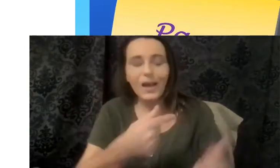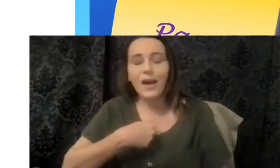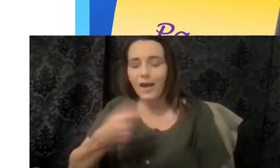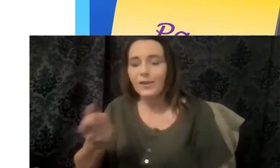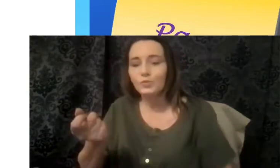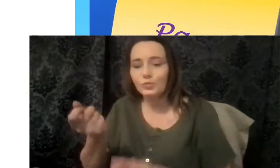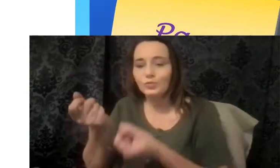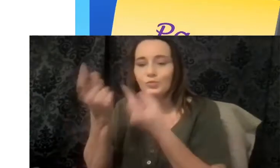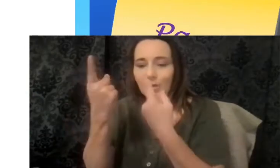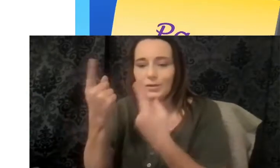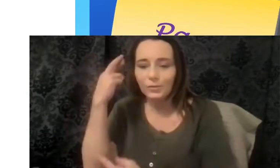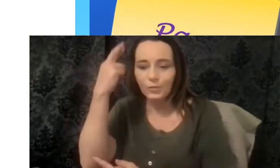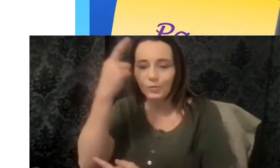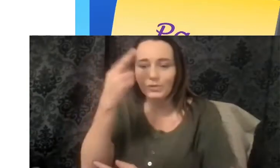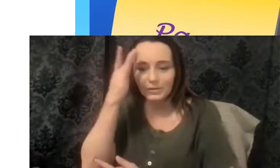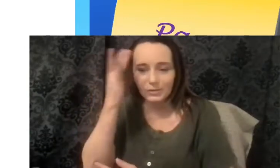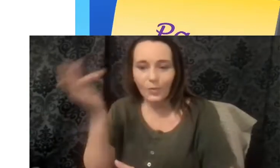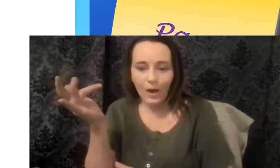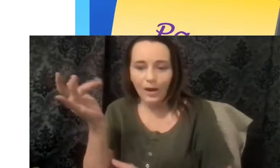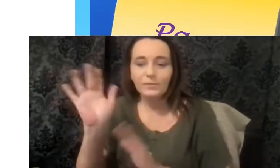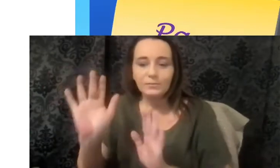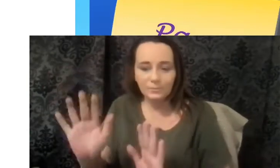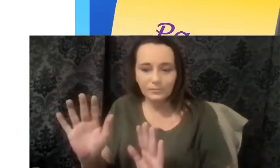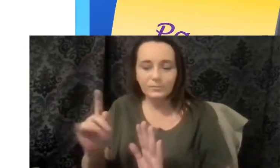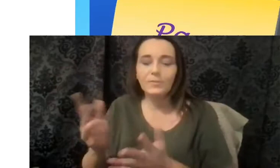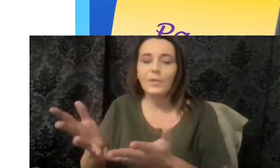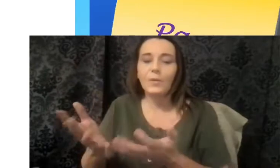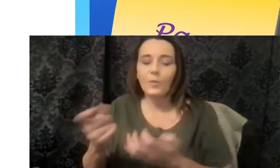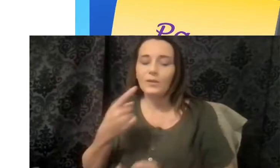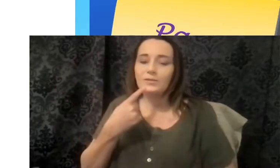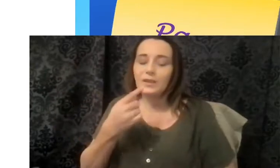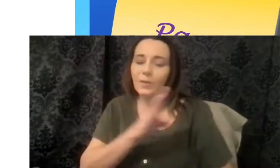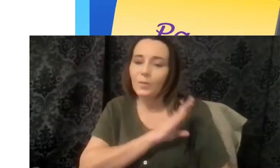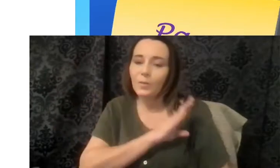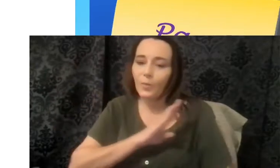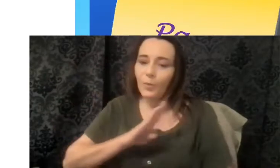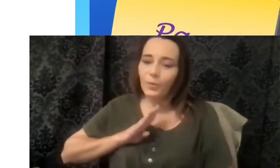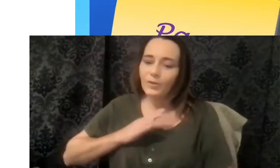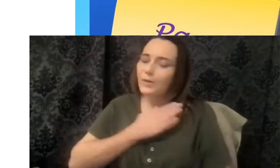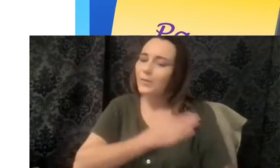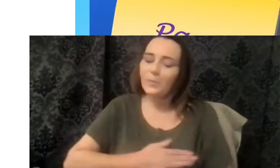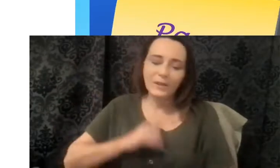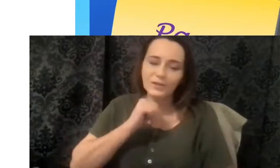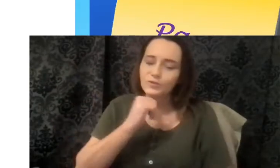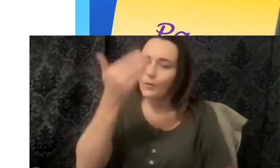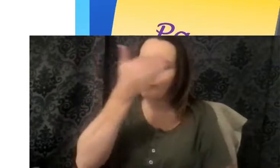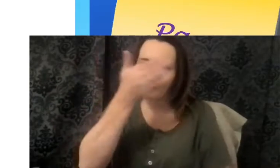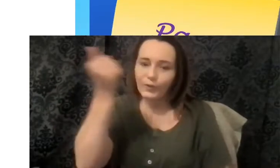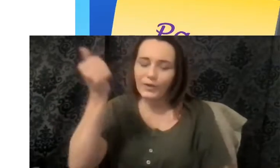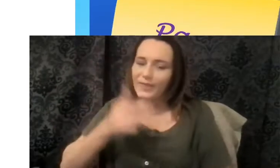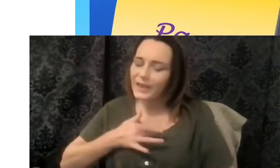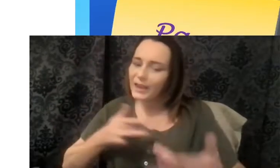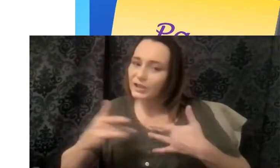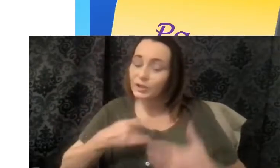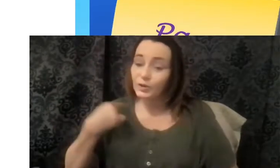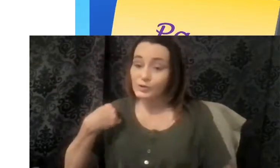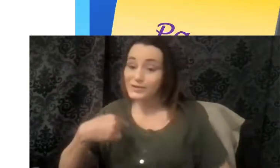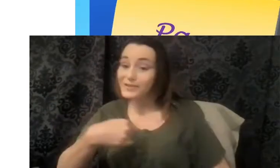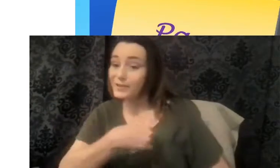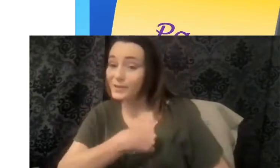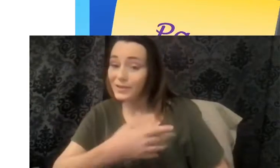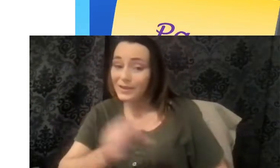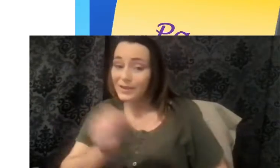reasons why. Okay, but I just want to say to the board, please don't forget those concerns that were